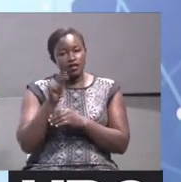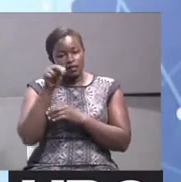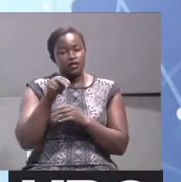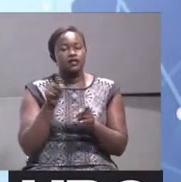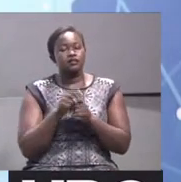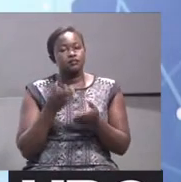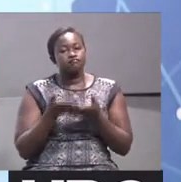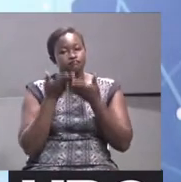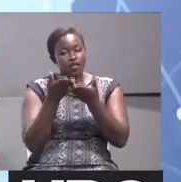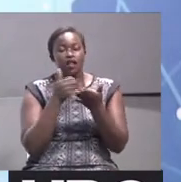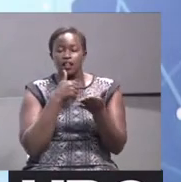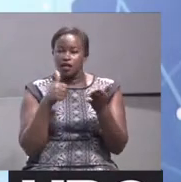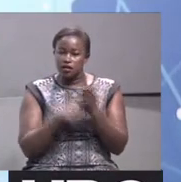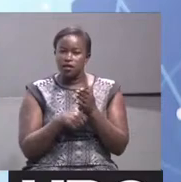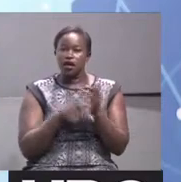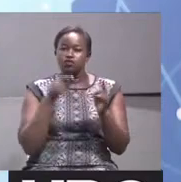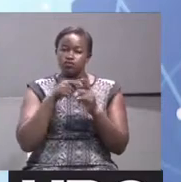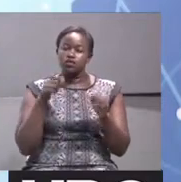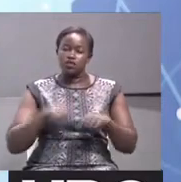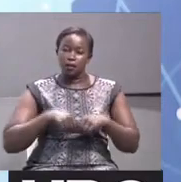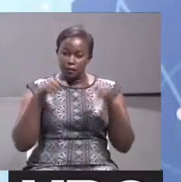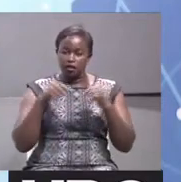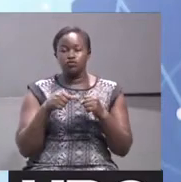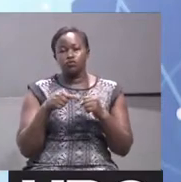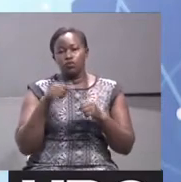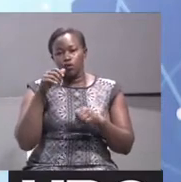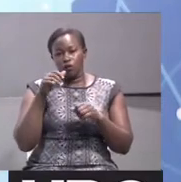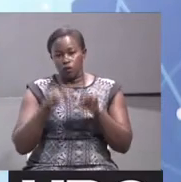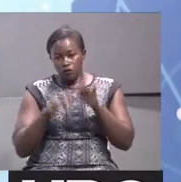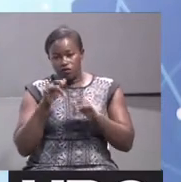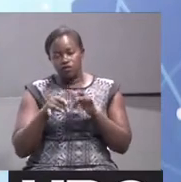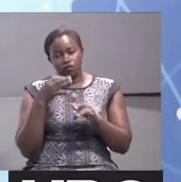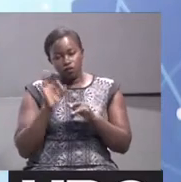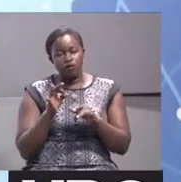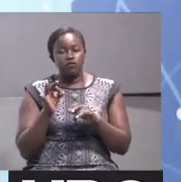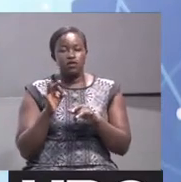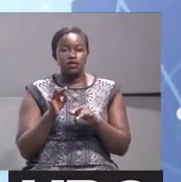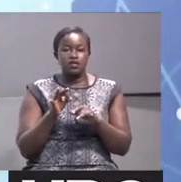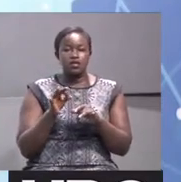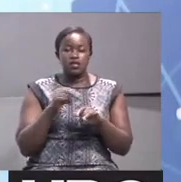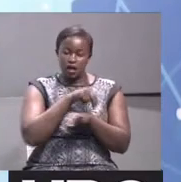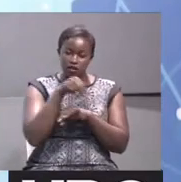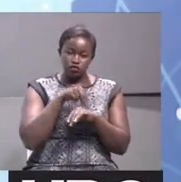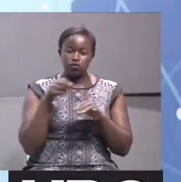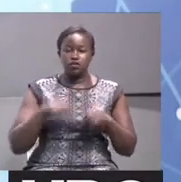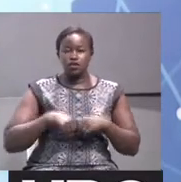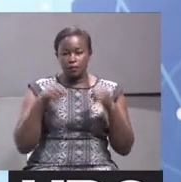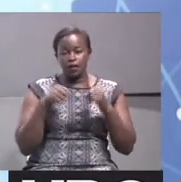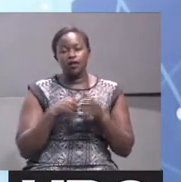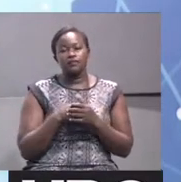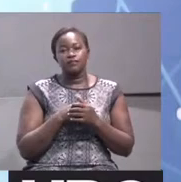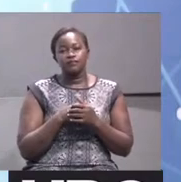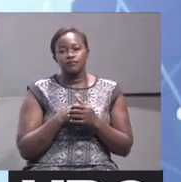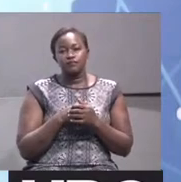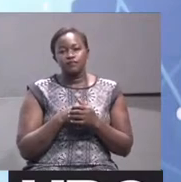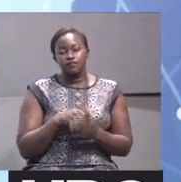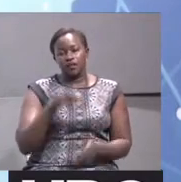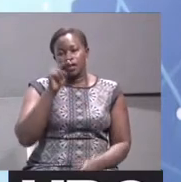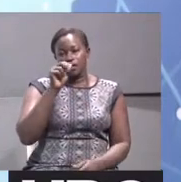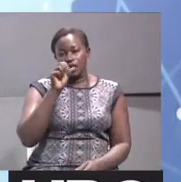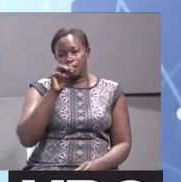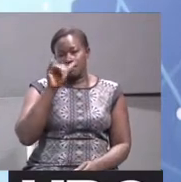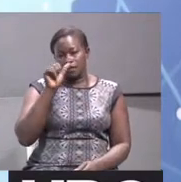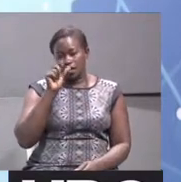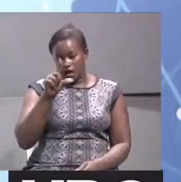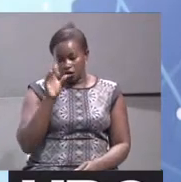presented a letter addressed to the chairperson office of the national chairman, Hajat Hadija Namialo, to remind